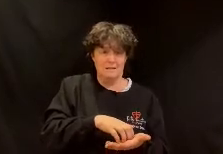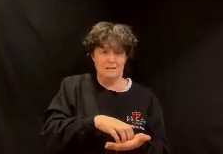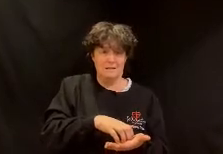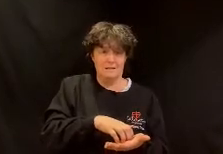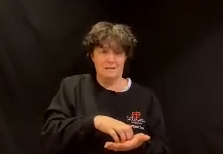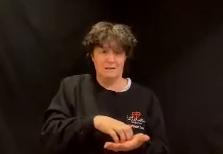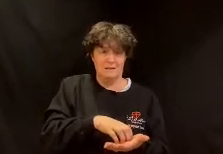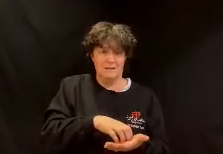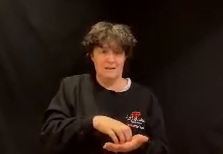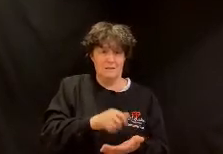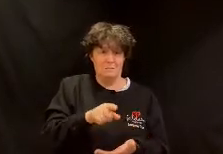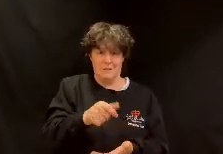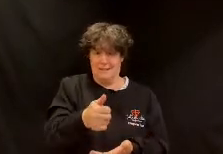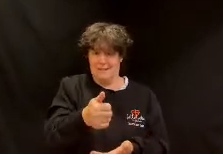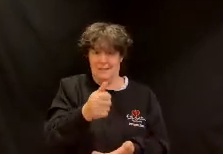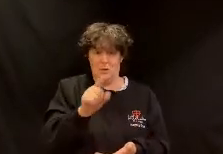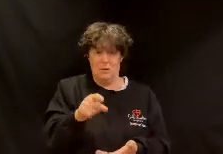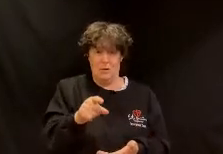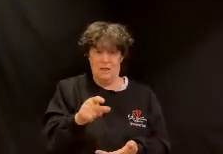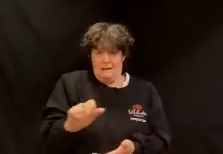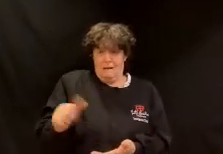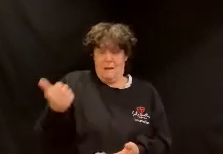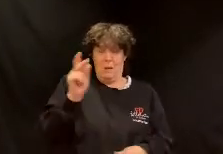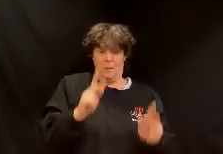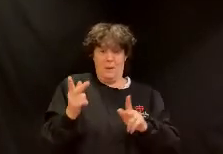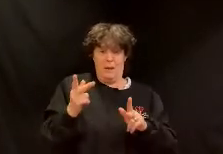You need people of faith around you.